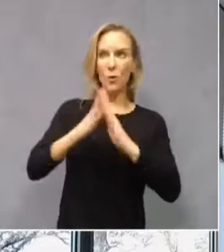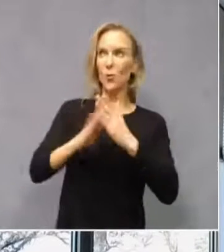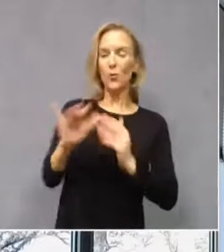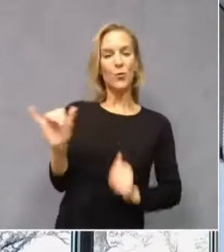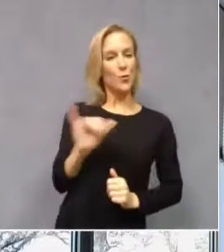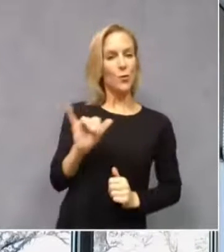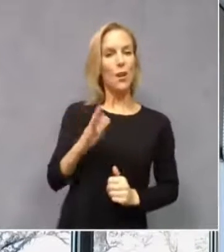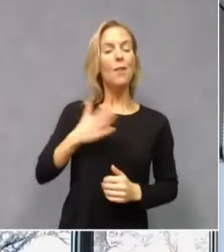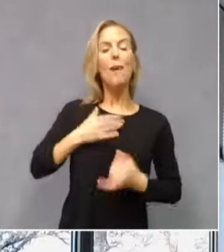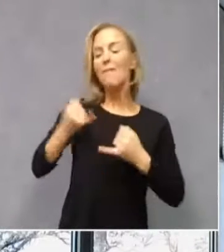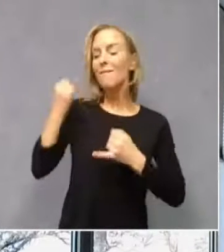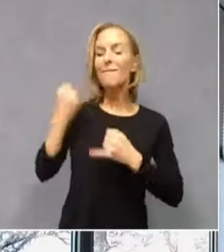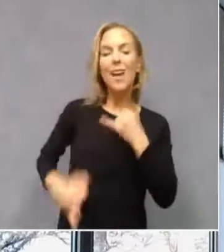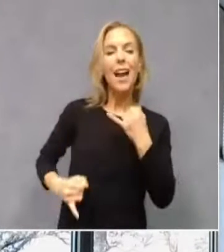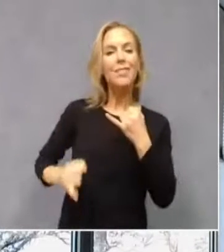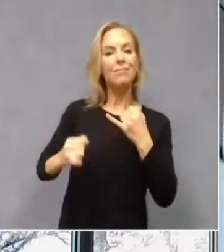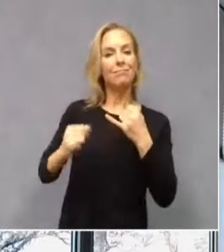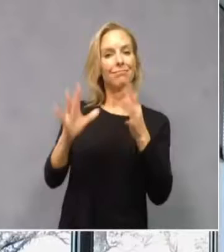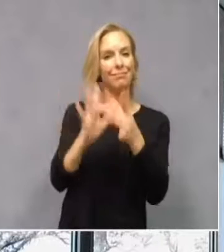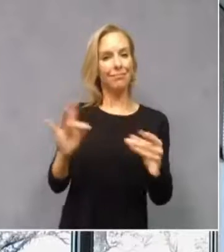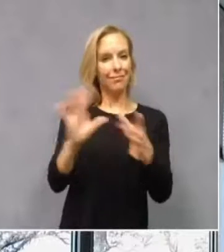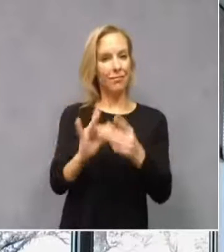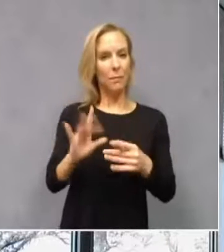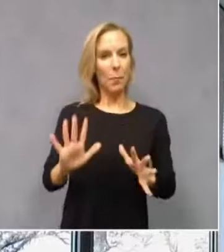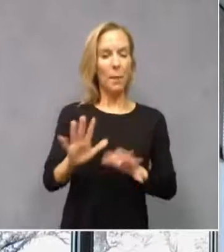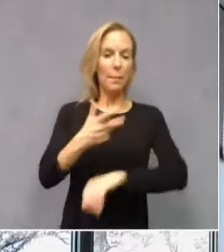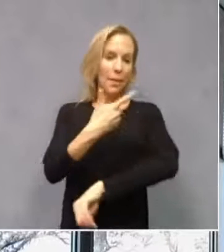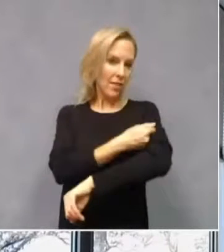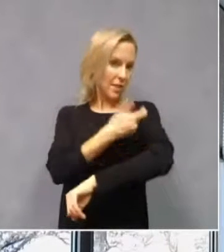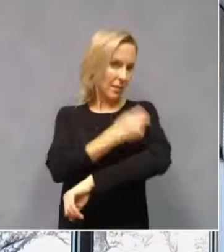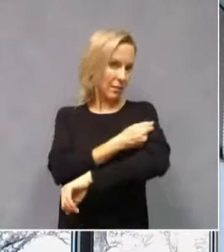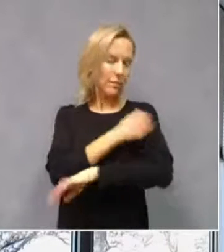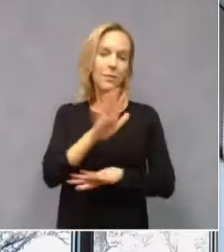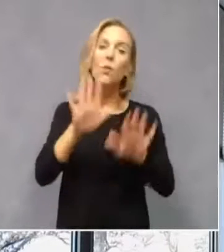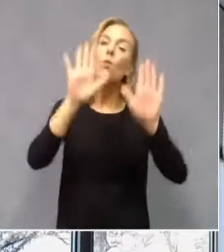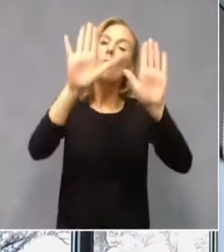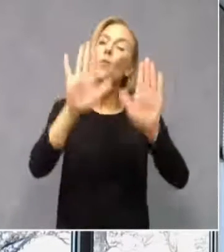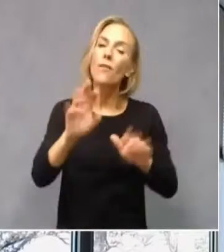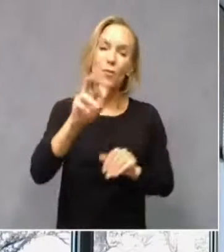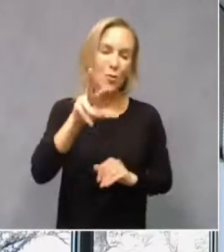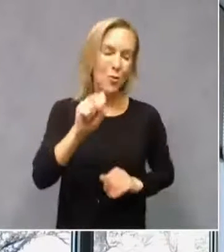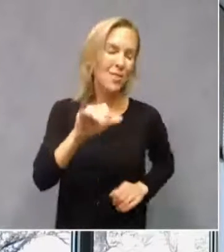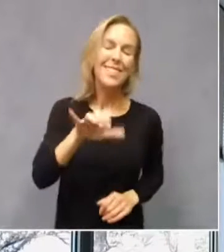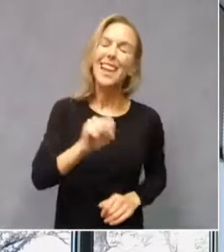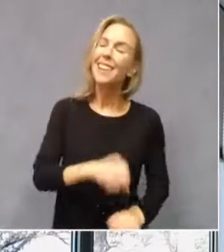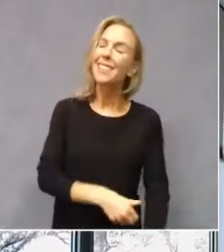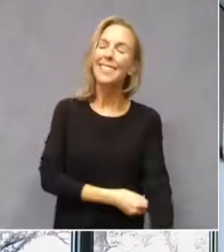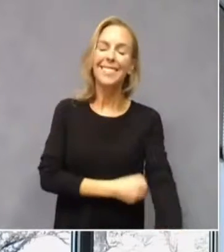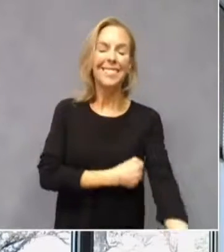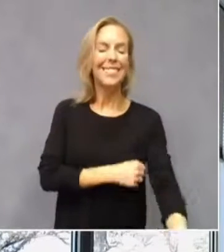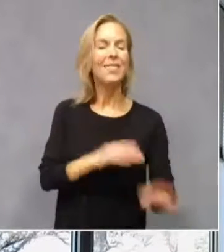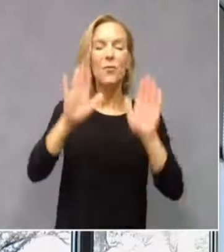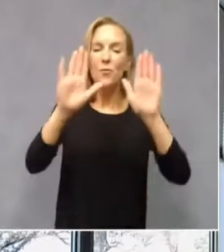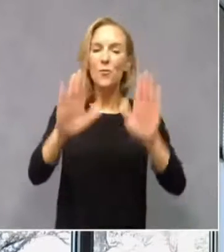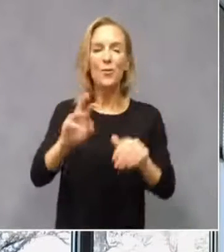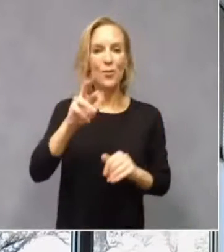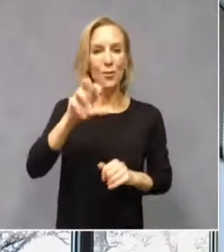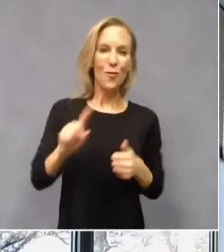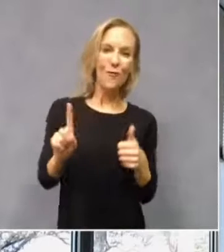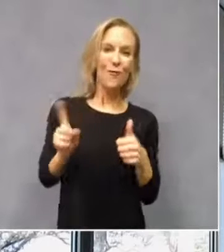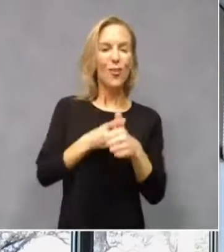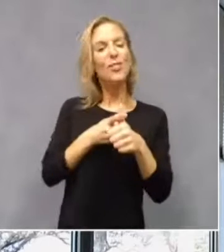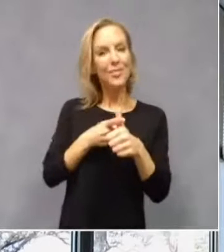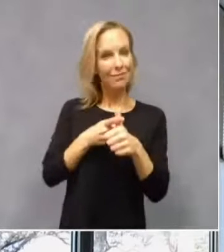going to leave is about the vaccine. It is wonderful news, absolutely wonderful news this week that we have our first